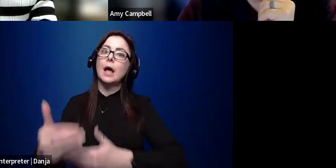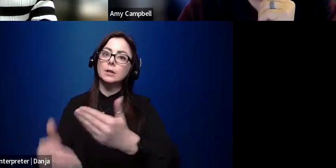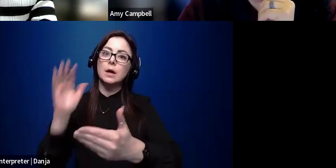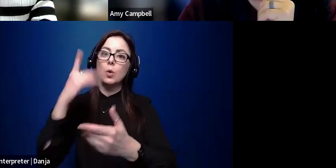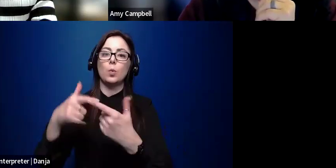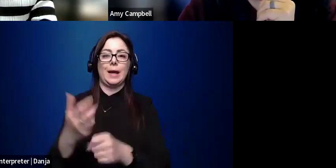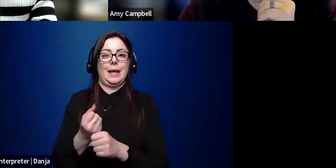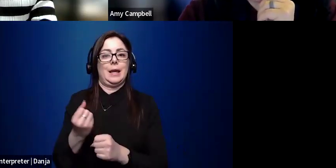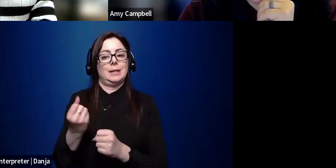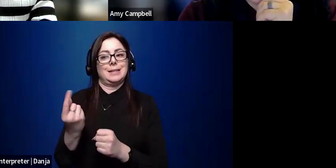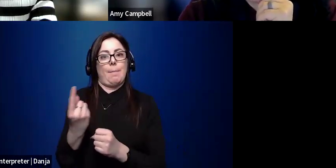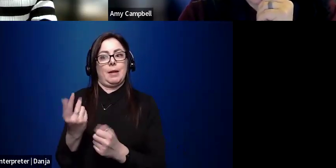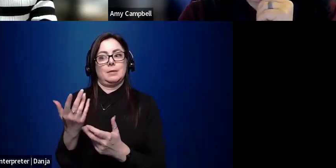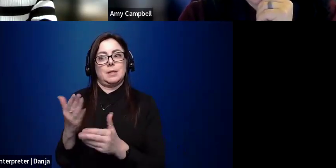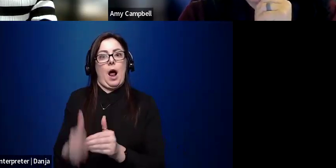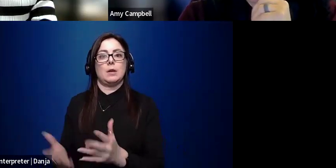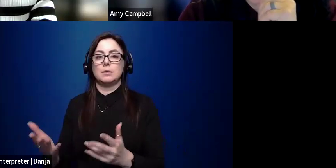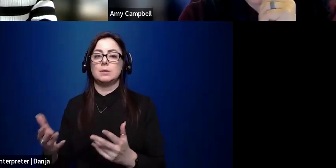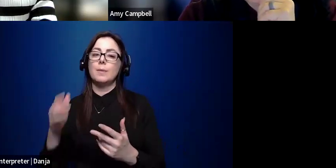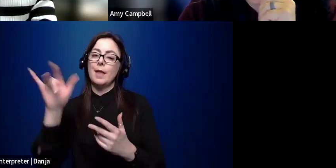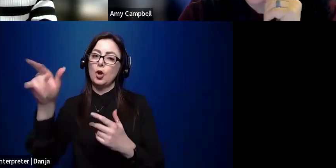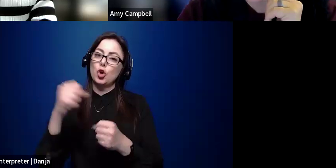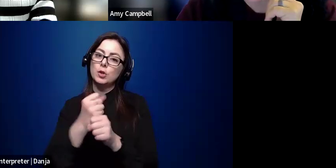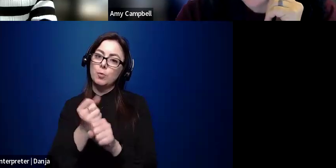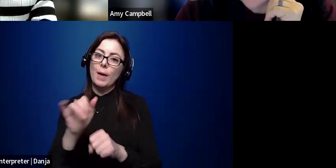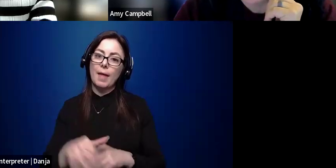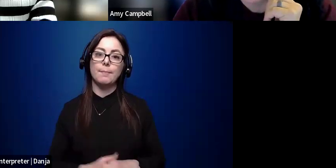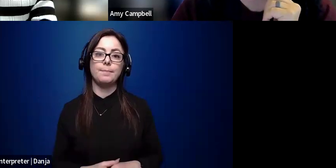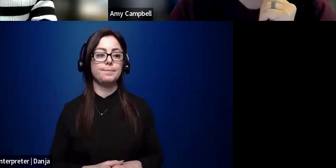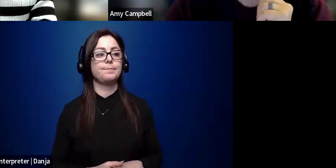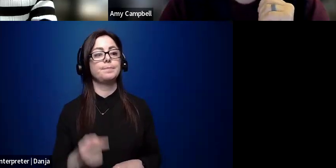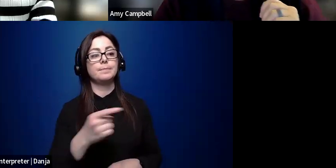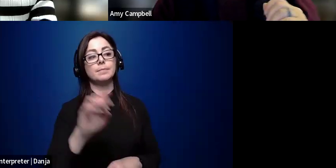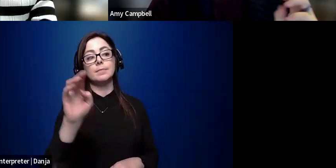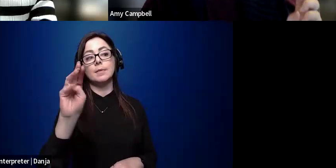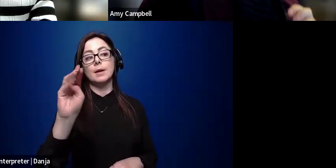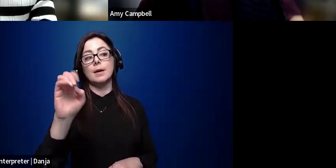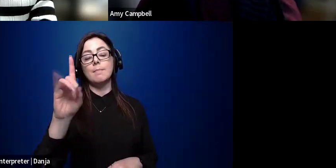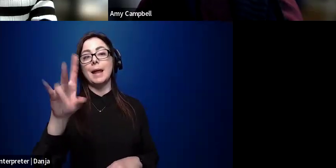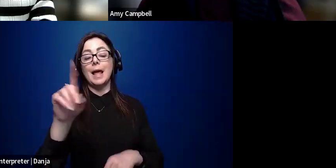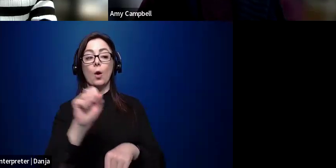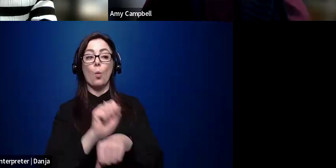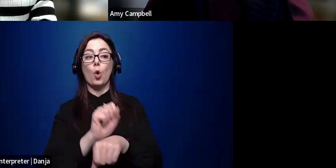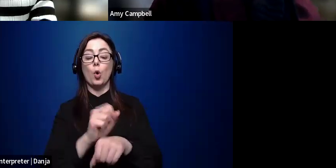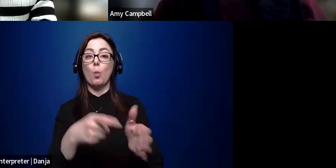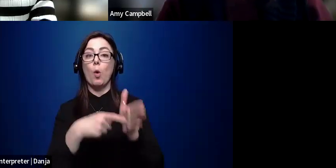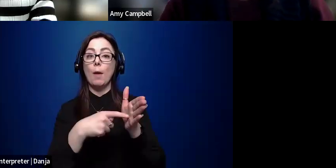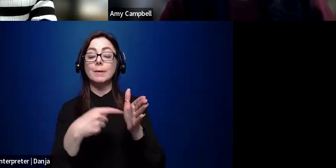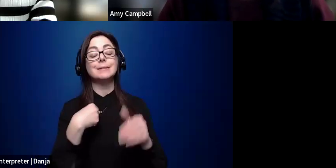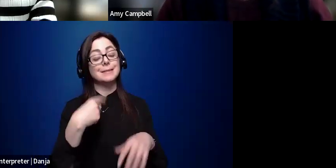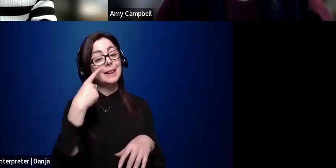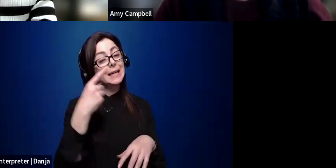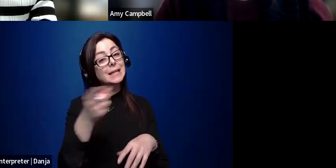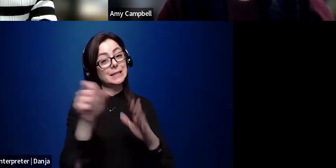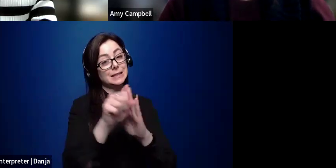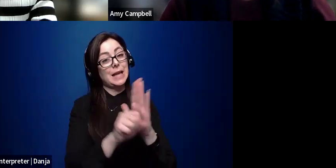We could also do Medicaid work requirements, which I think are being discussed at the state level too.